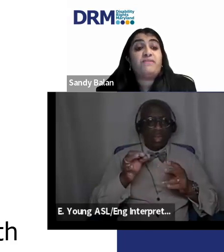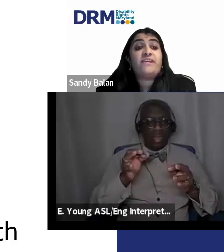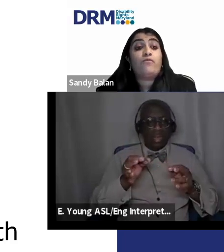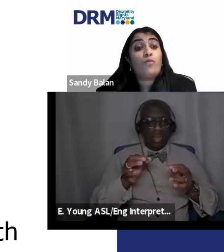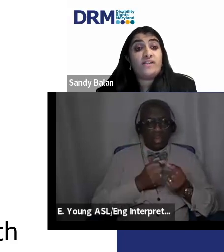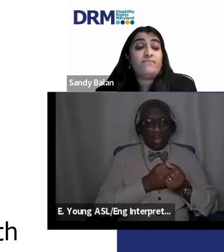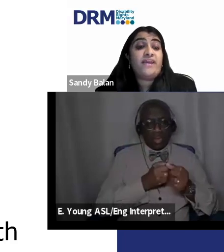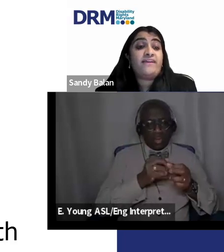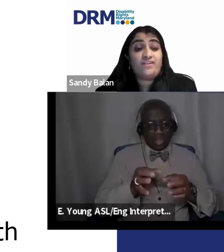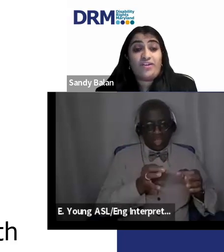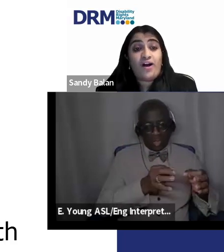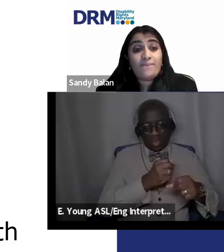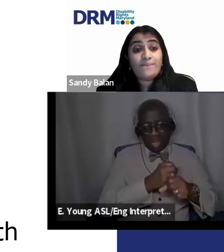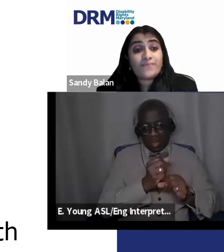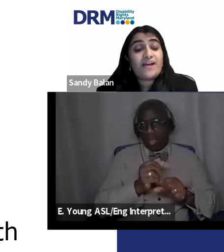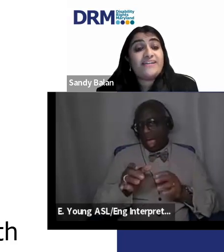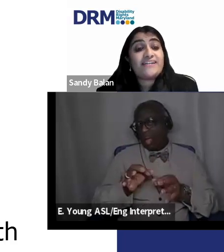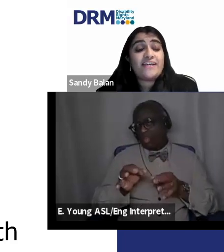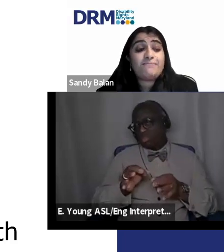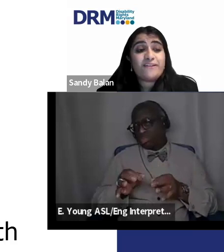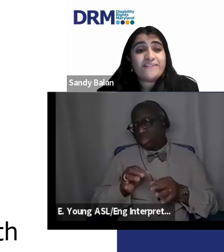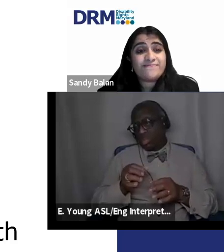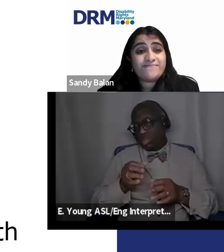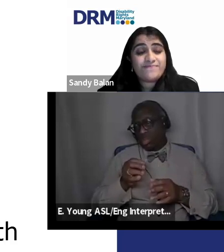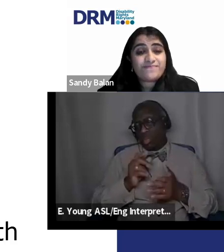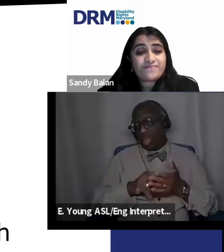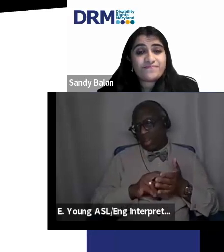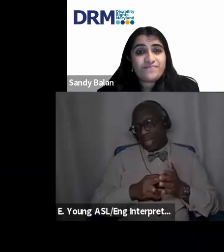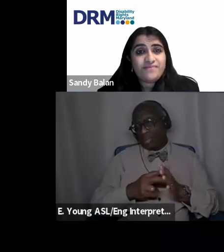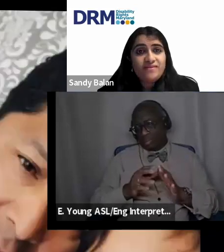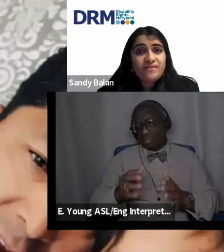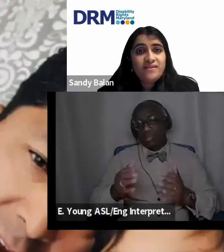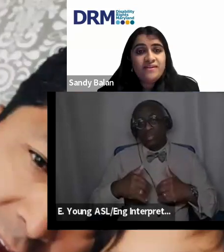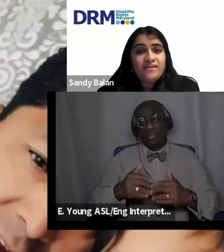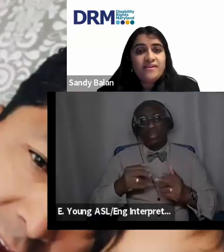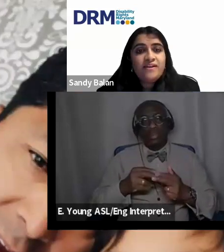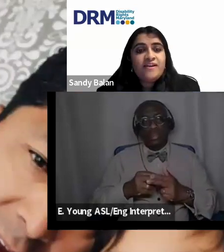supported decision-making was made a law. Next slide, please.